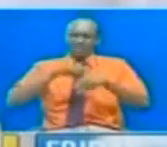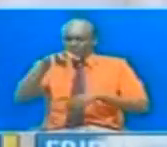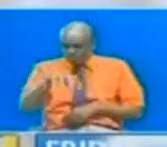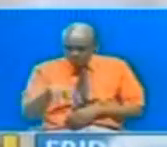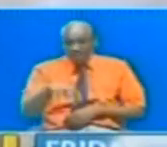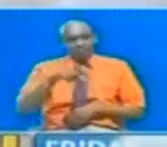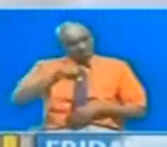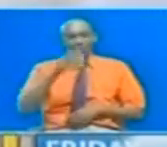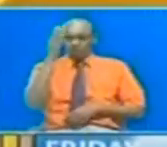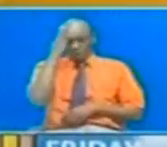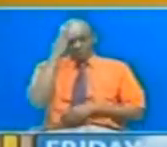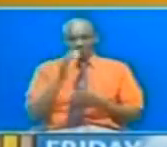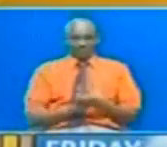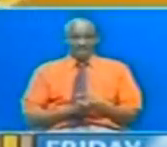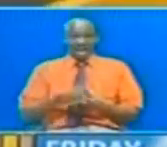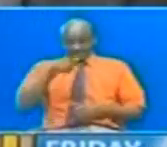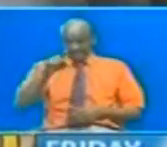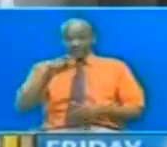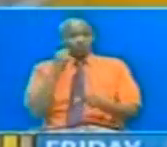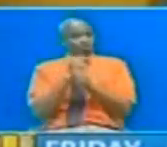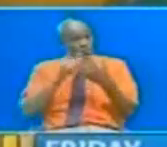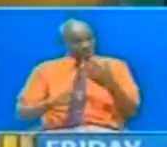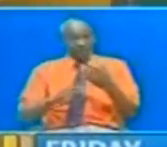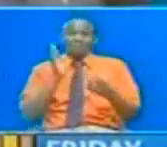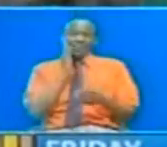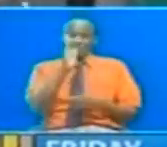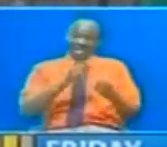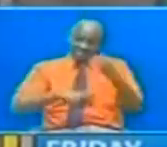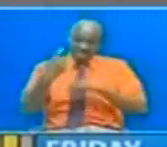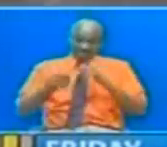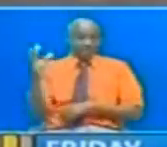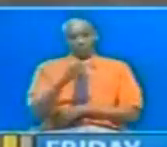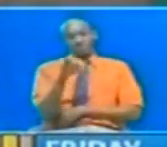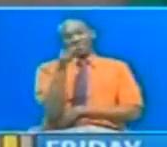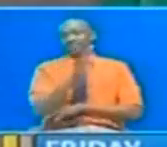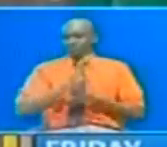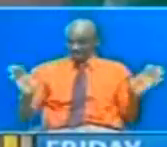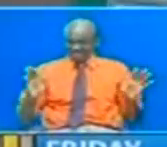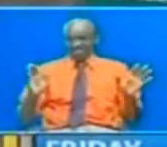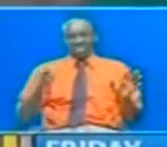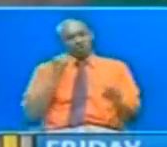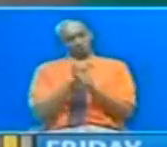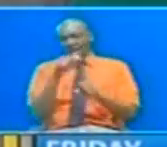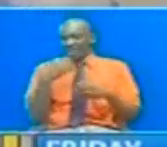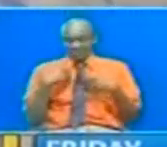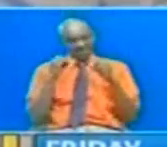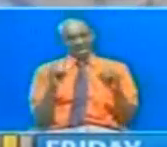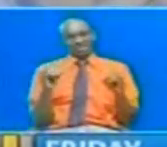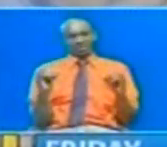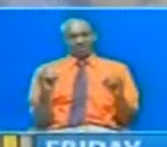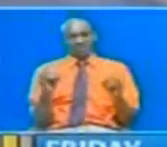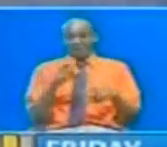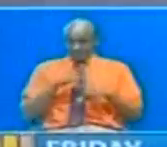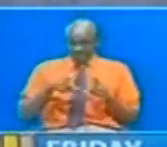child. Selling Mnazi is what this family depends on for survival. Indeed, teething challenges that he has scaled to write